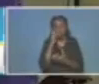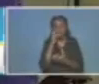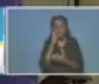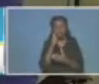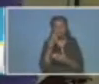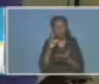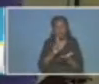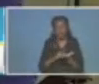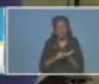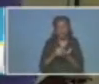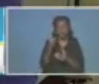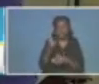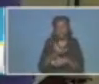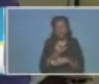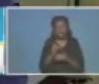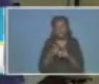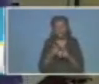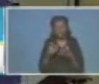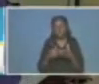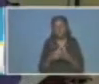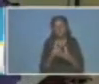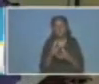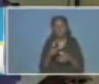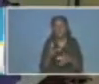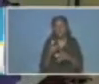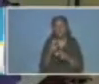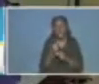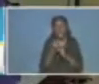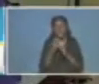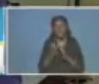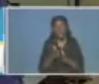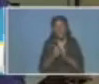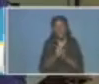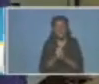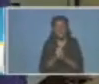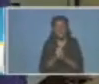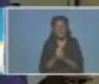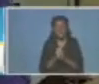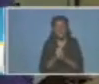Reporting from Super Club's Breezes for the Bahamas tonight, I'm Altavis Mornings. Back to you, Mukushla.